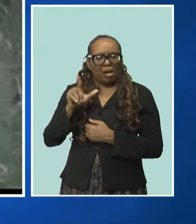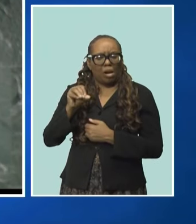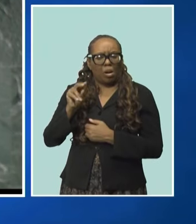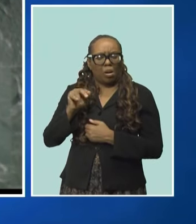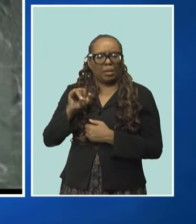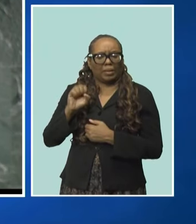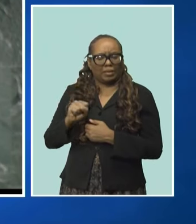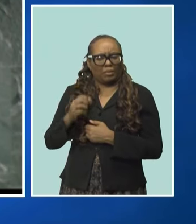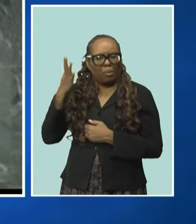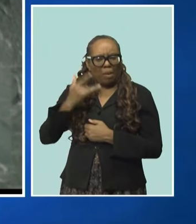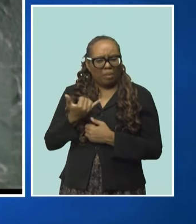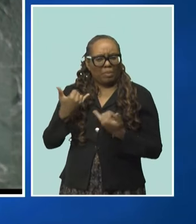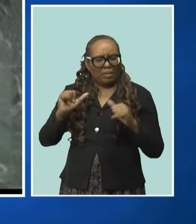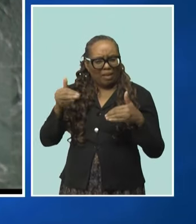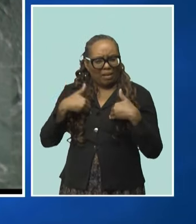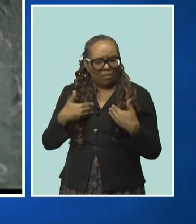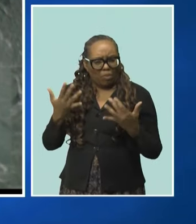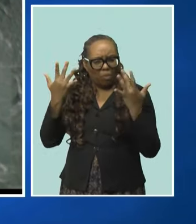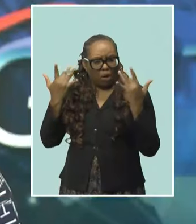this time in our history?